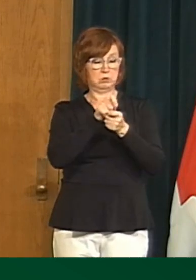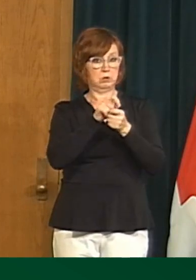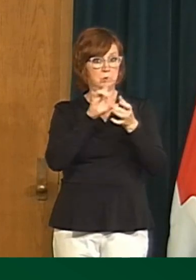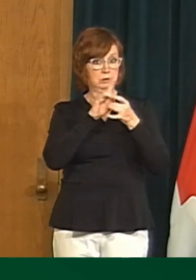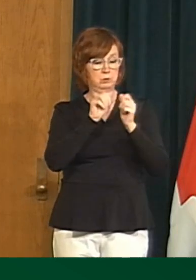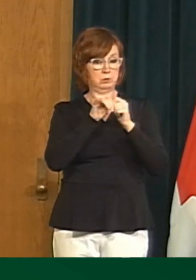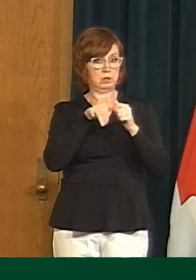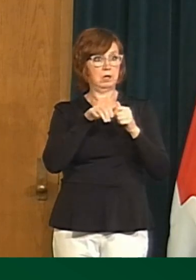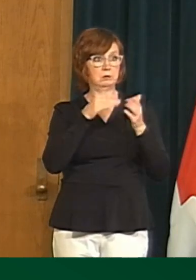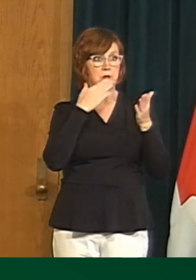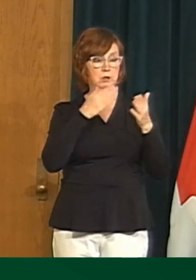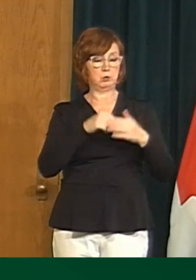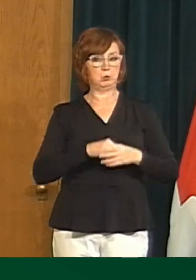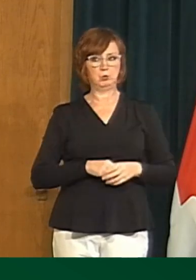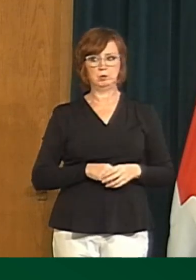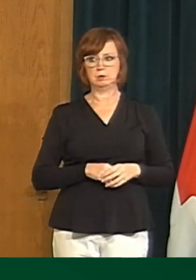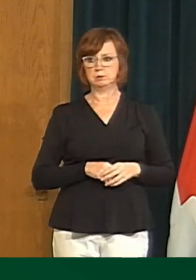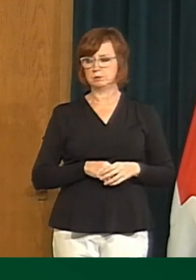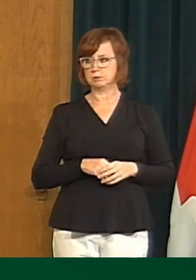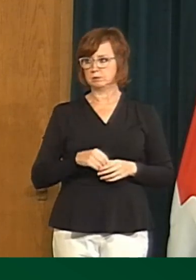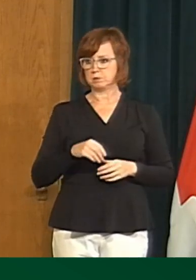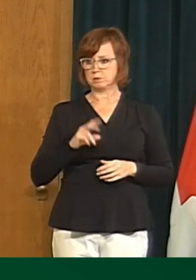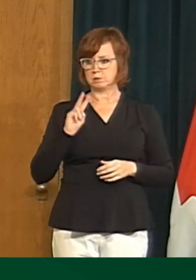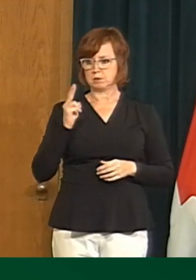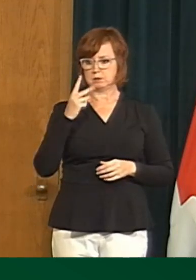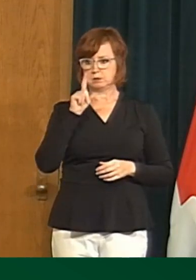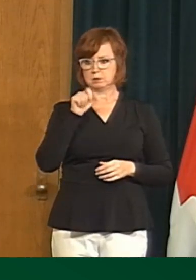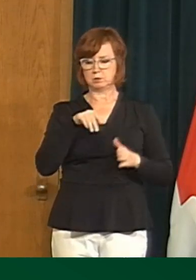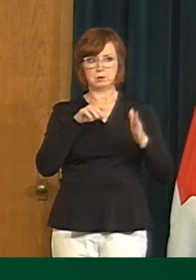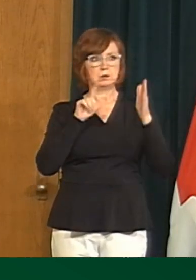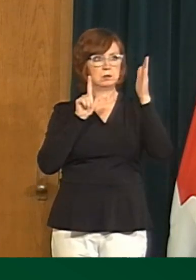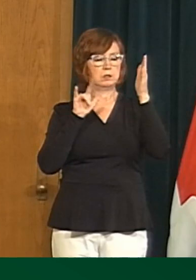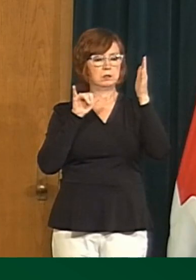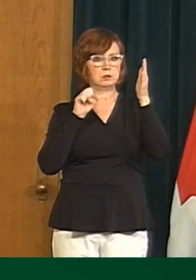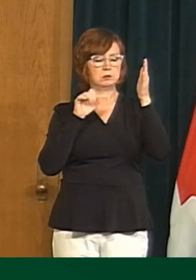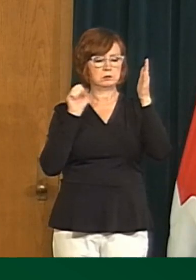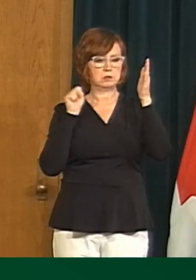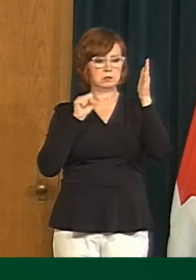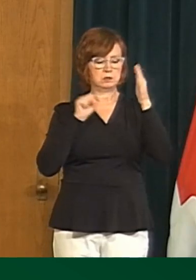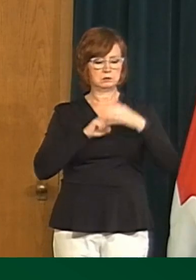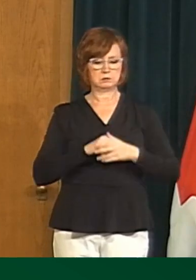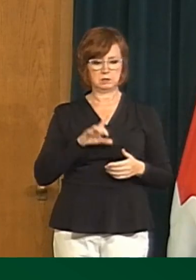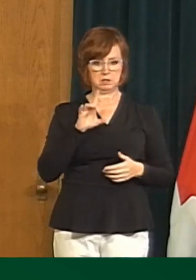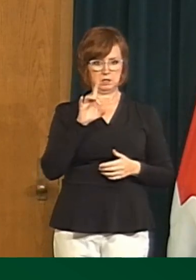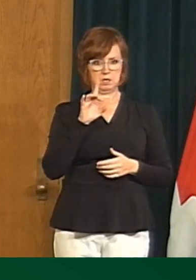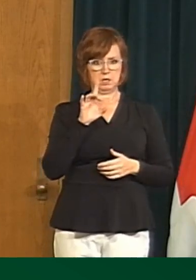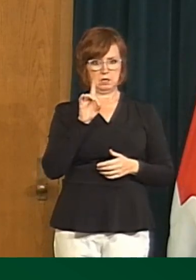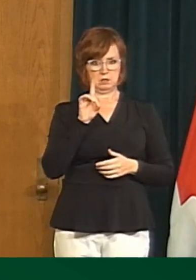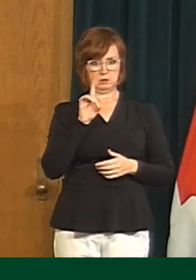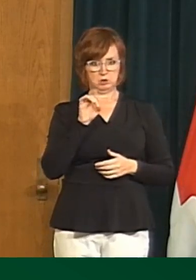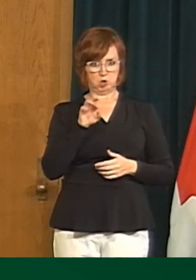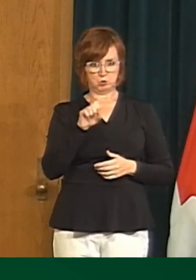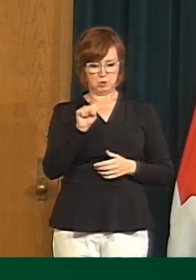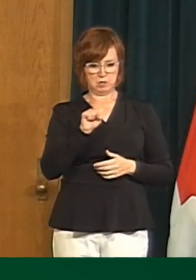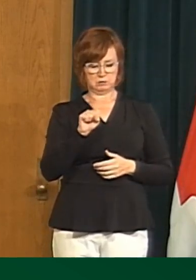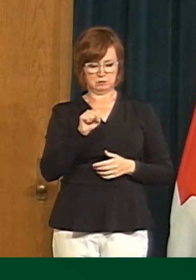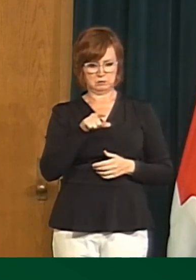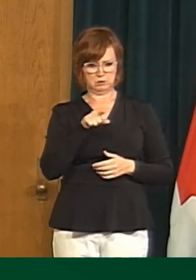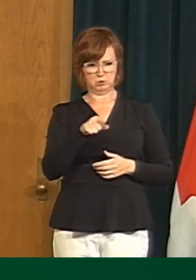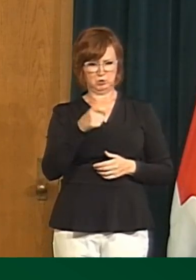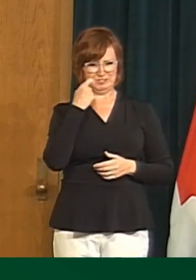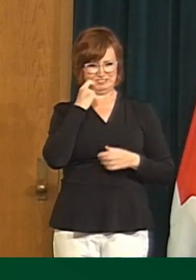that point. Thank you. Follow up, Lisa? Yes, Dr. Shahab earlier said that we're moving